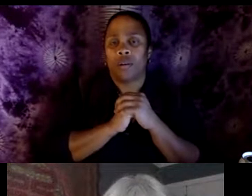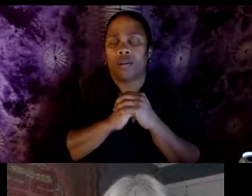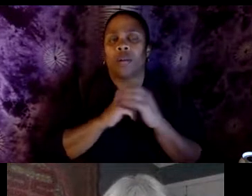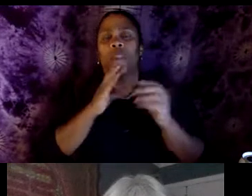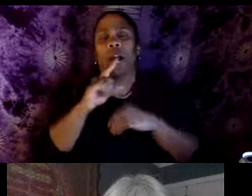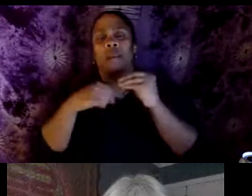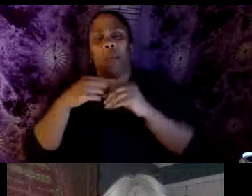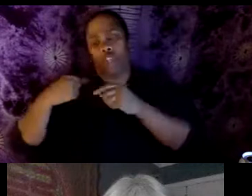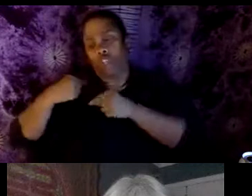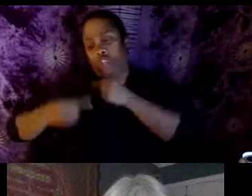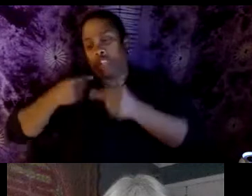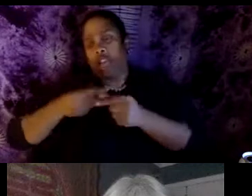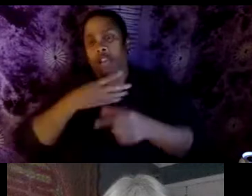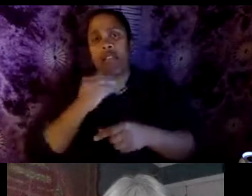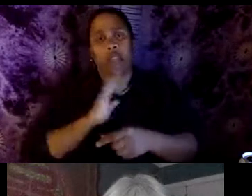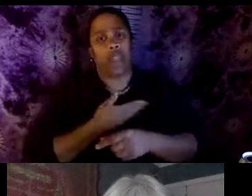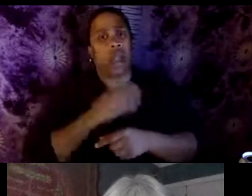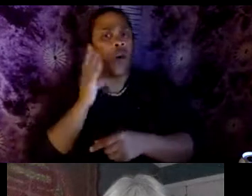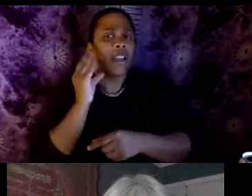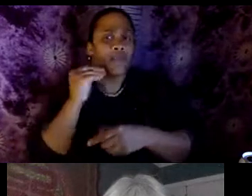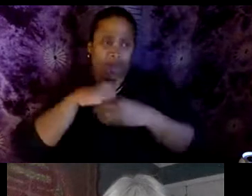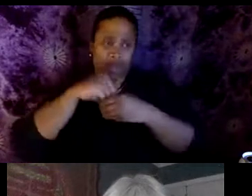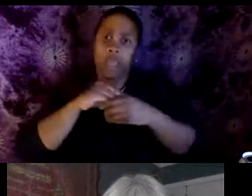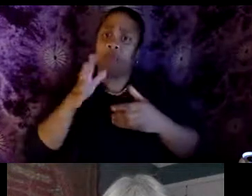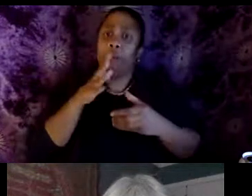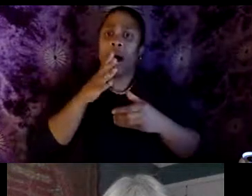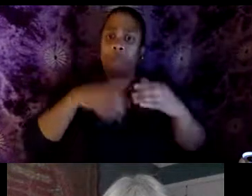womb. And so all of that is really hard to like